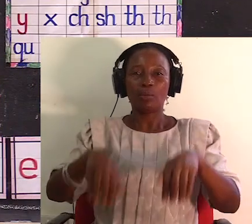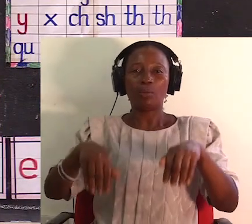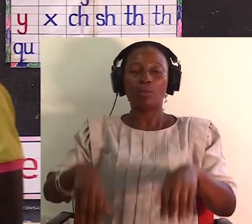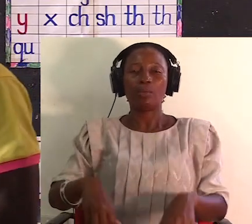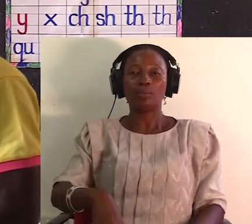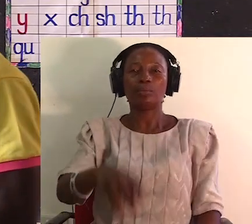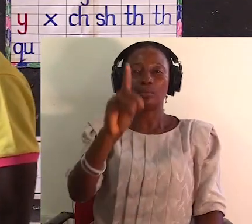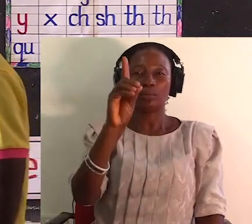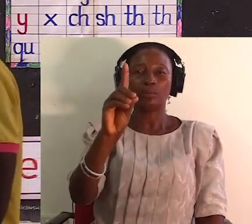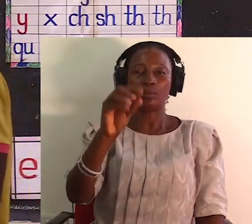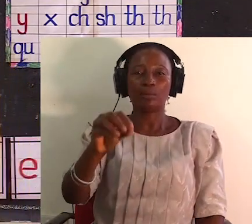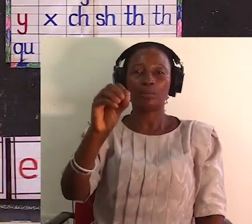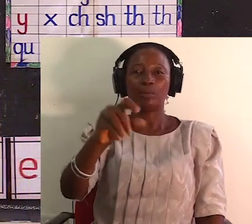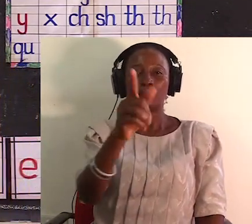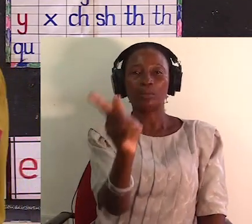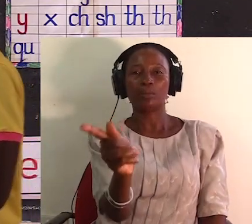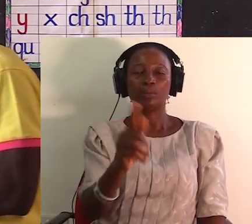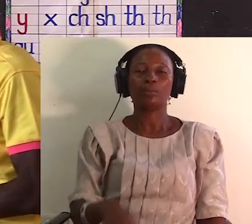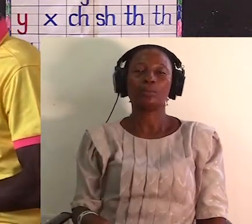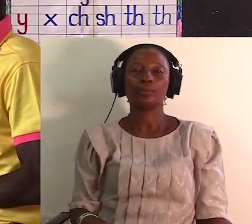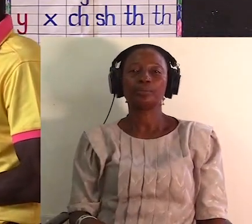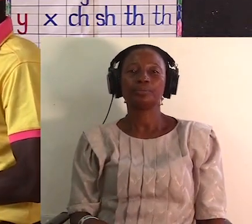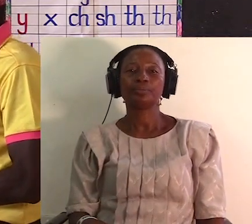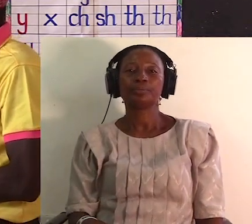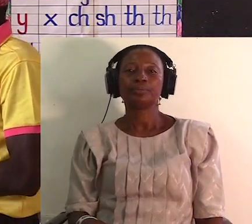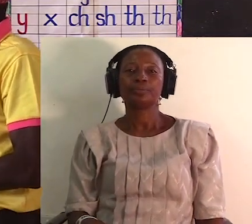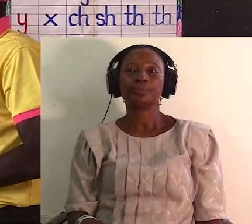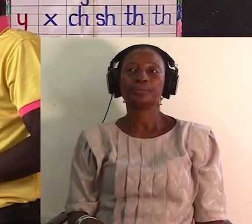D, as in dog.